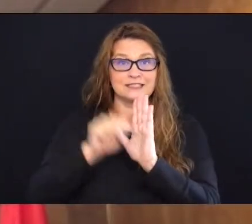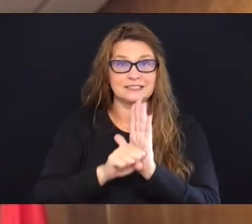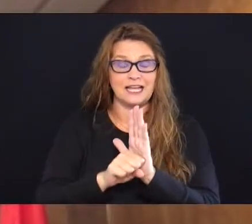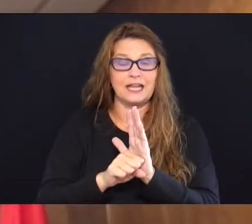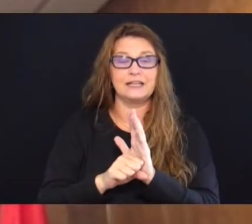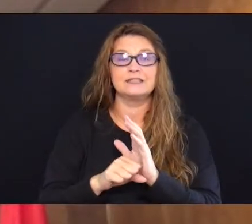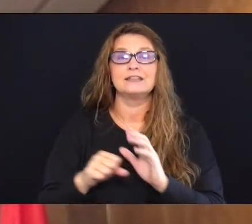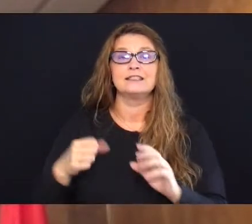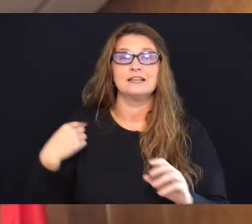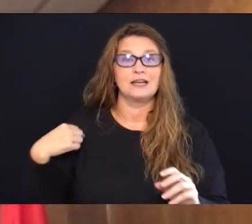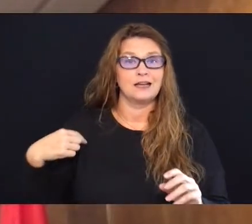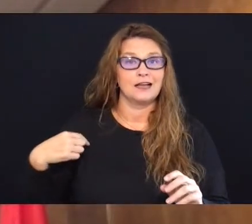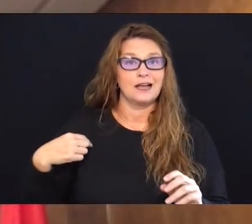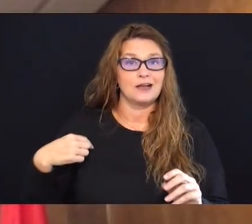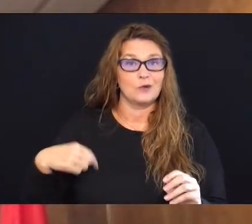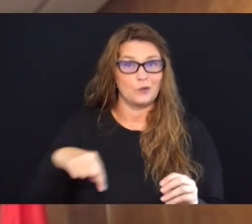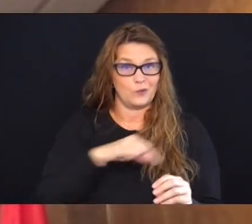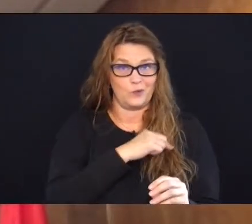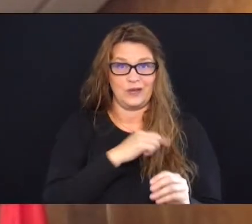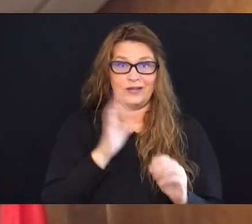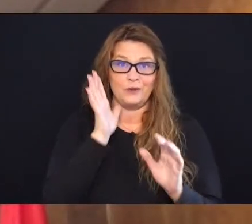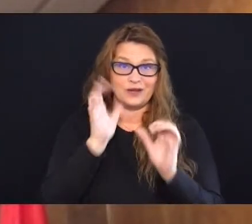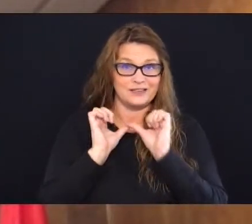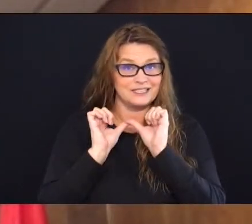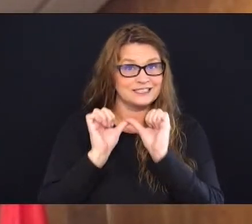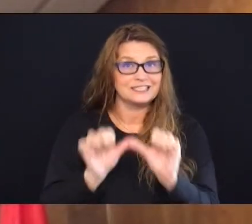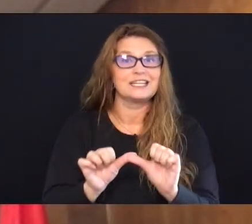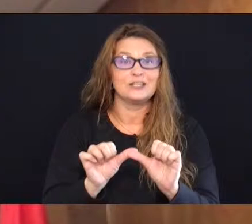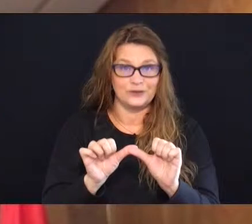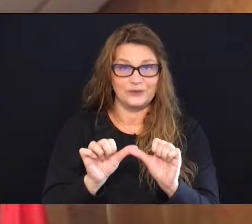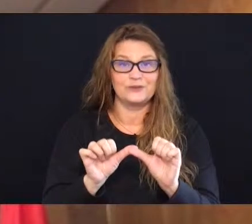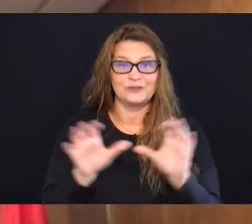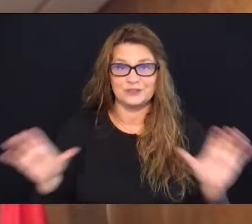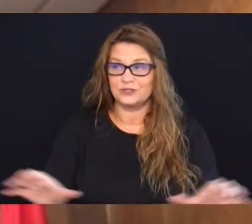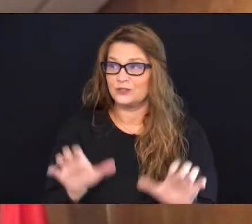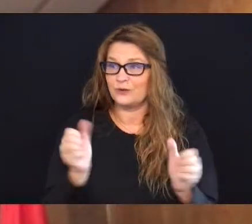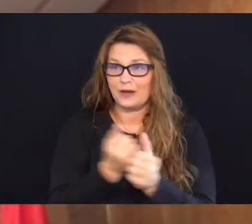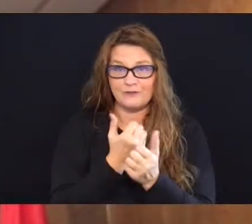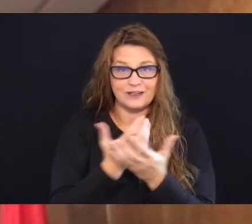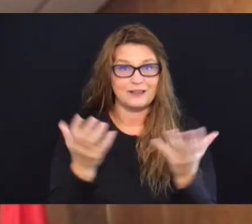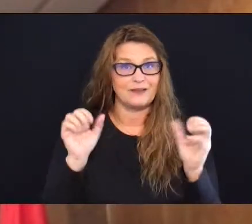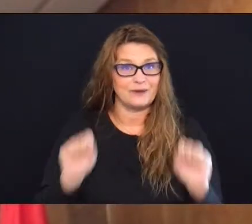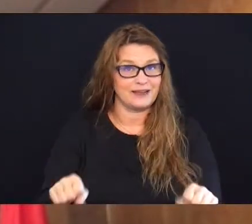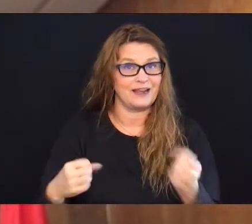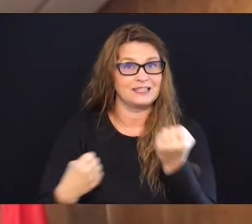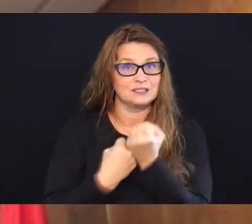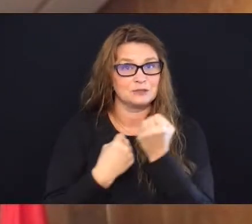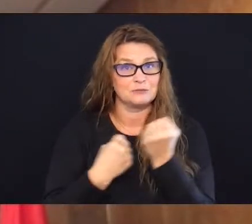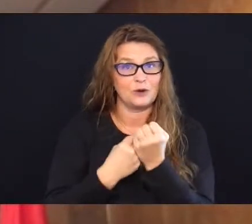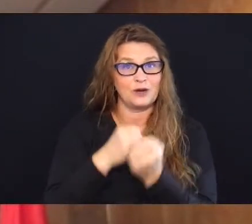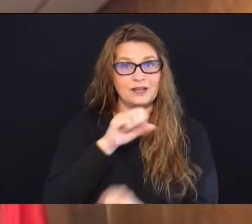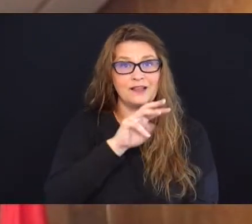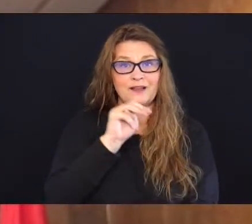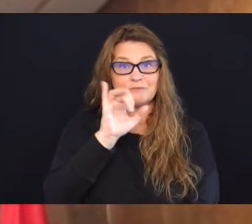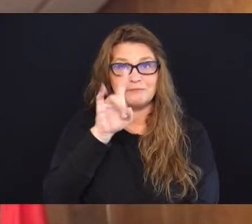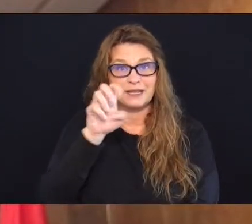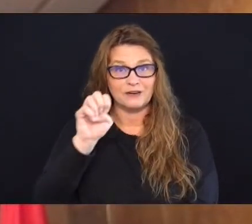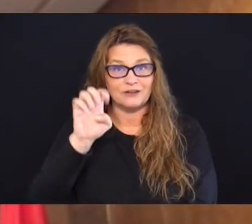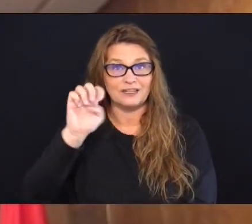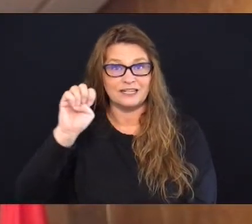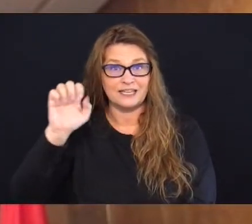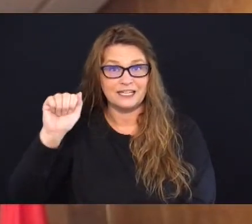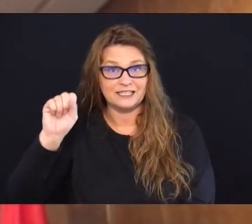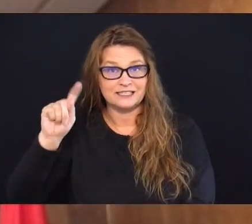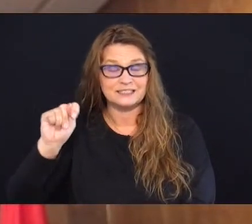the overseas missions that we continue to do to support the Middle East and other countries